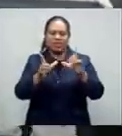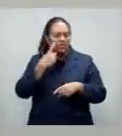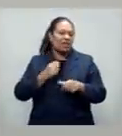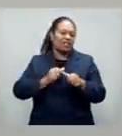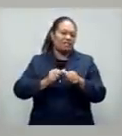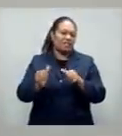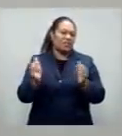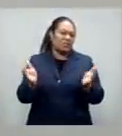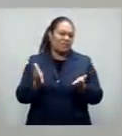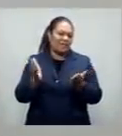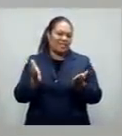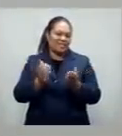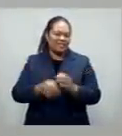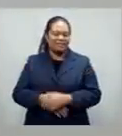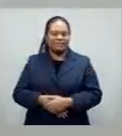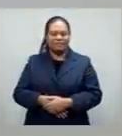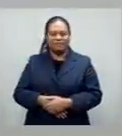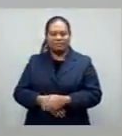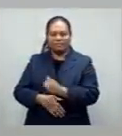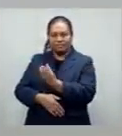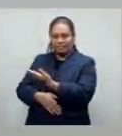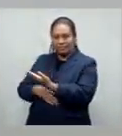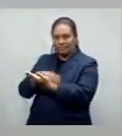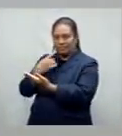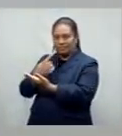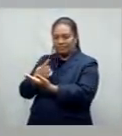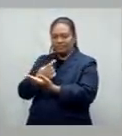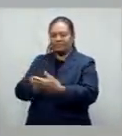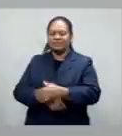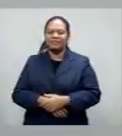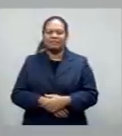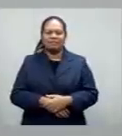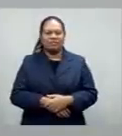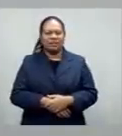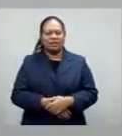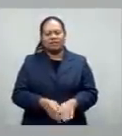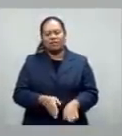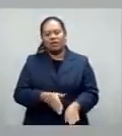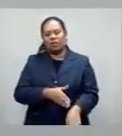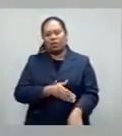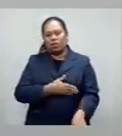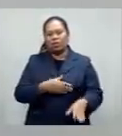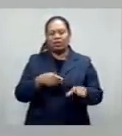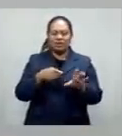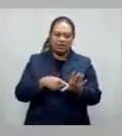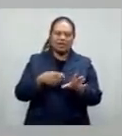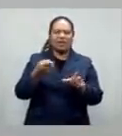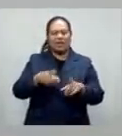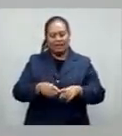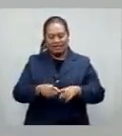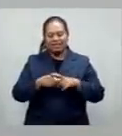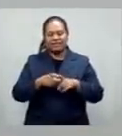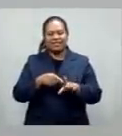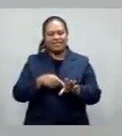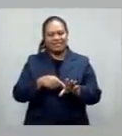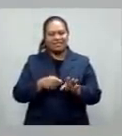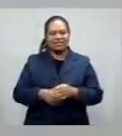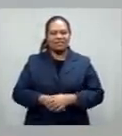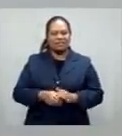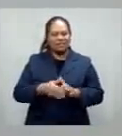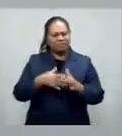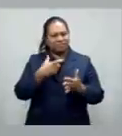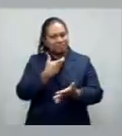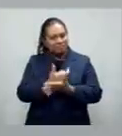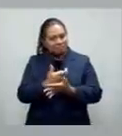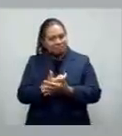title. Exciting for me to lead this group into it. It's been a long year. It's been a tough year. Our hearts go out and prayers go out to everybody